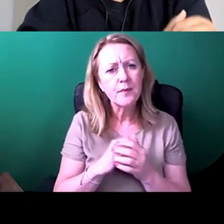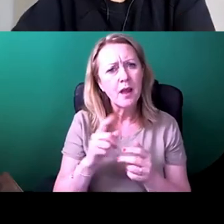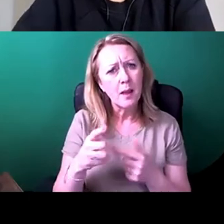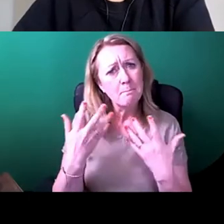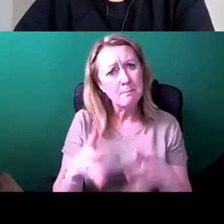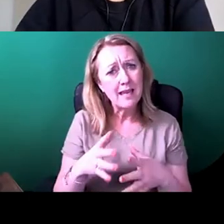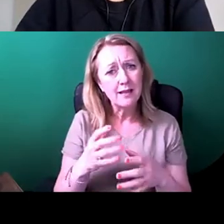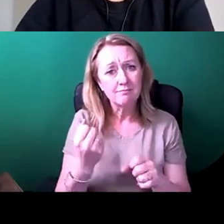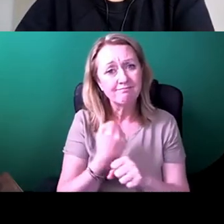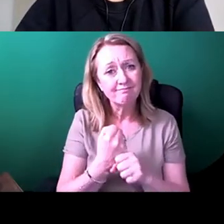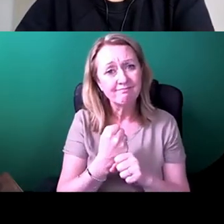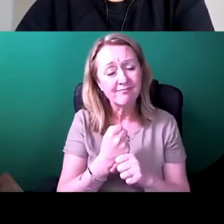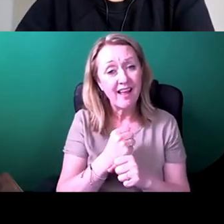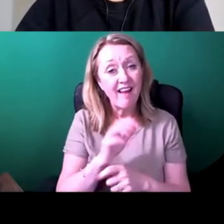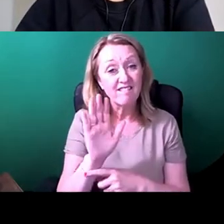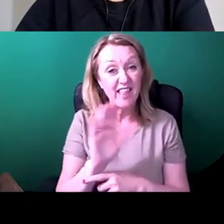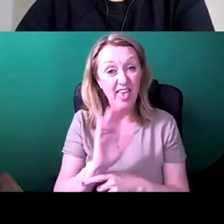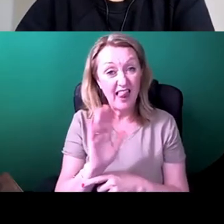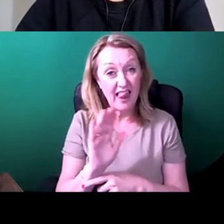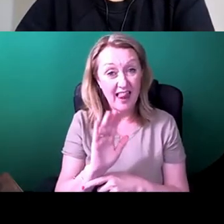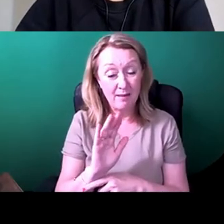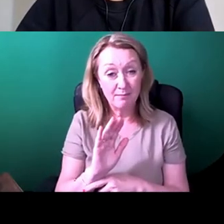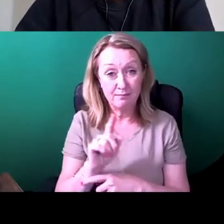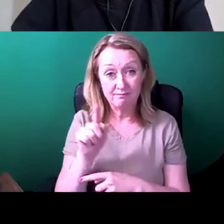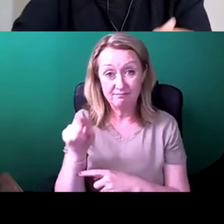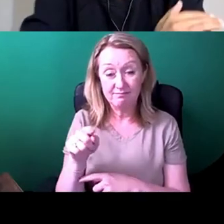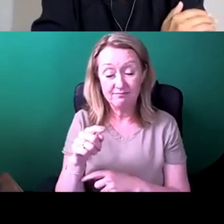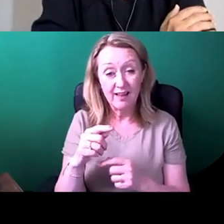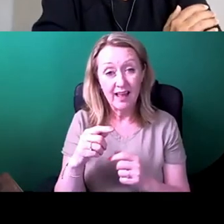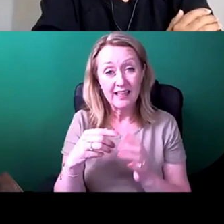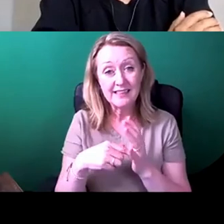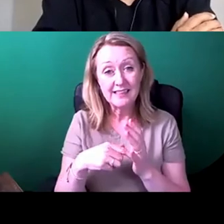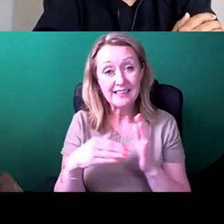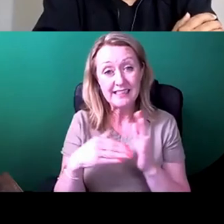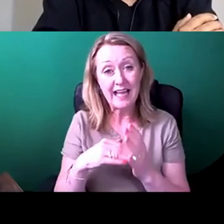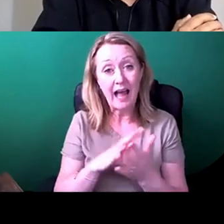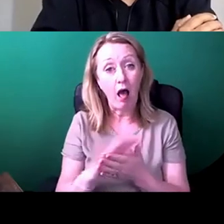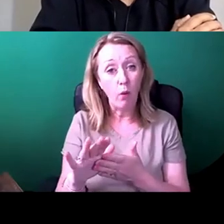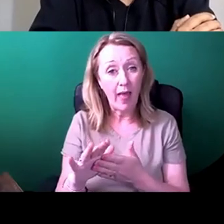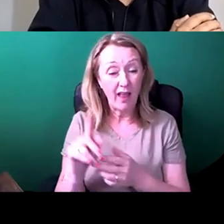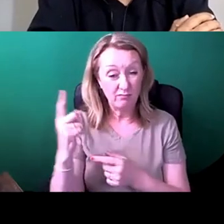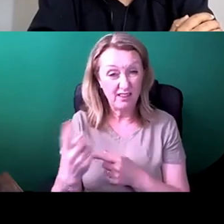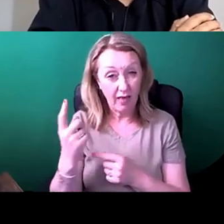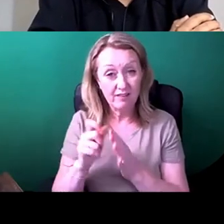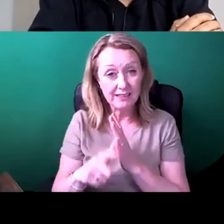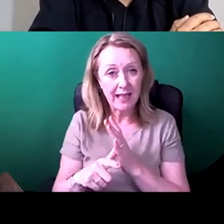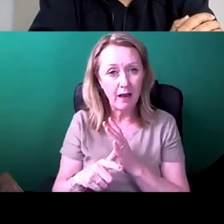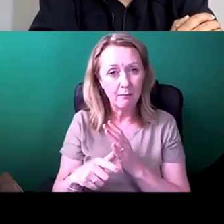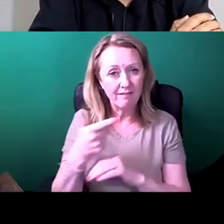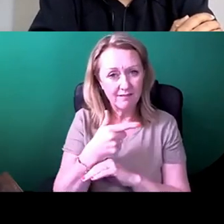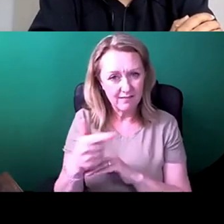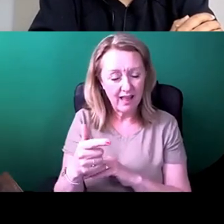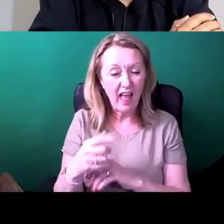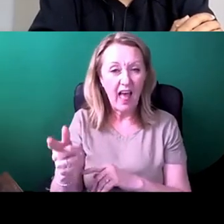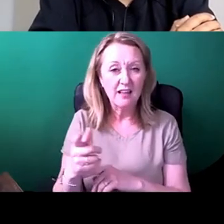promotional film. That film was made by Zai Holloway, who's a disabled filmmaker, with voiceover by